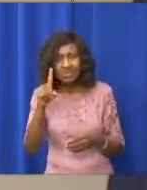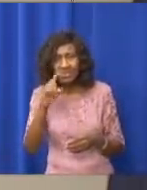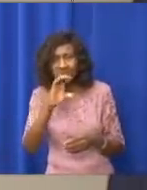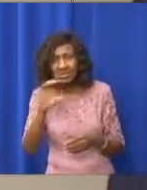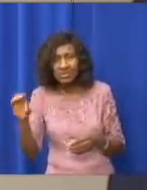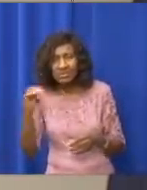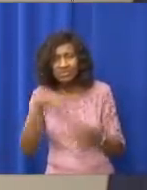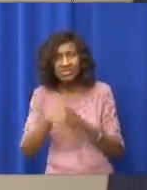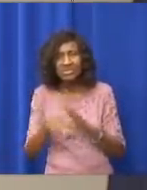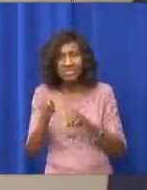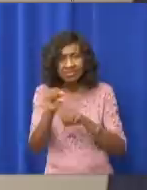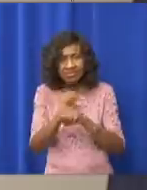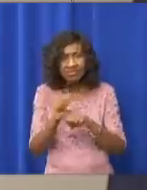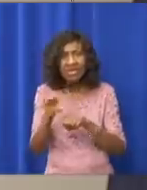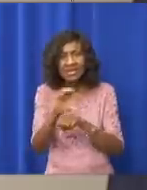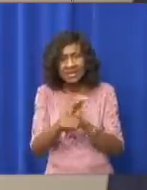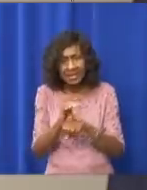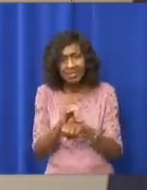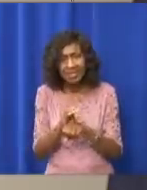2,135 in Grand Cayman.